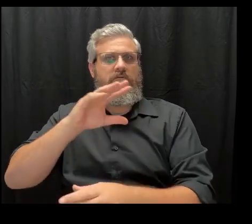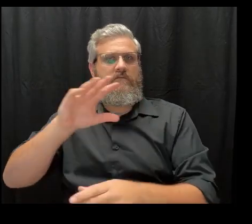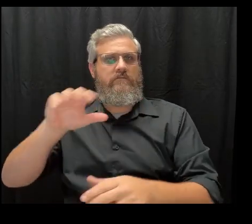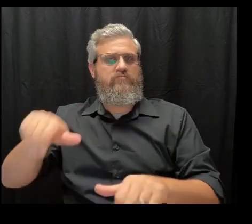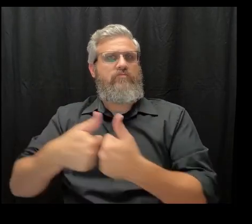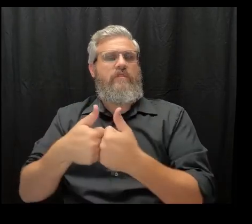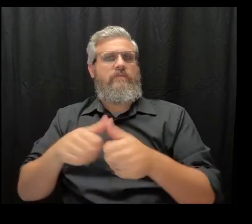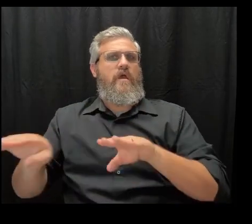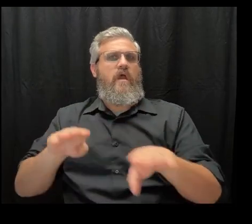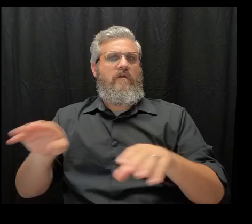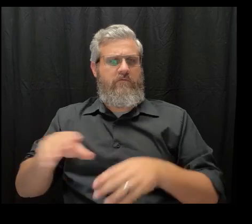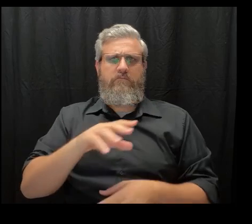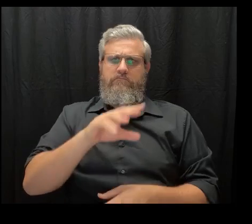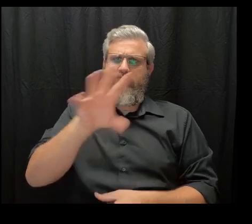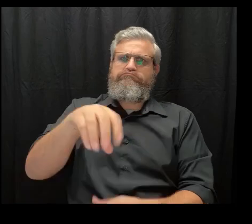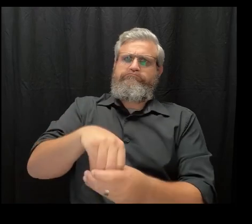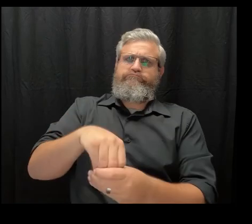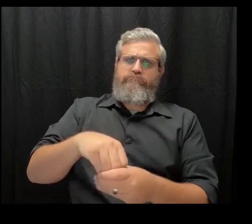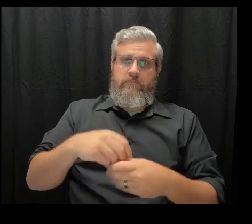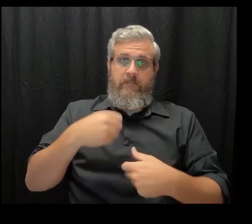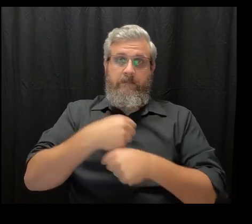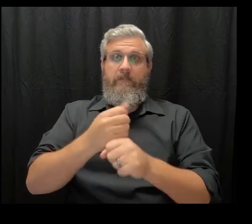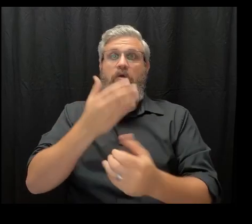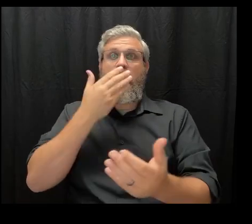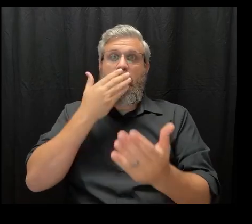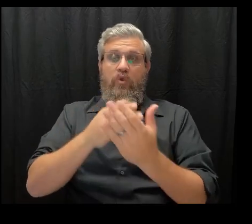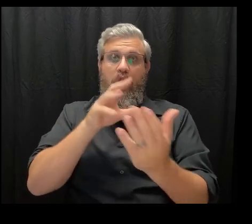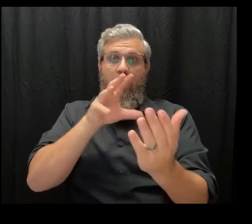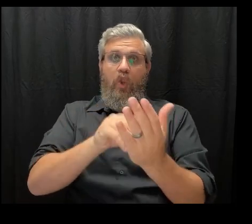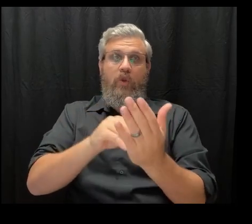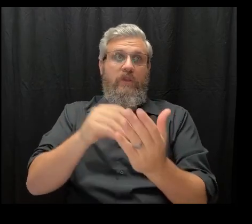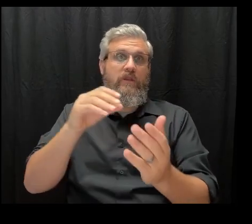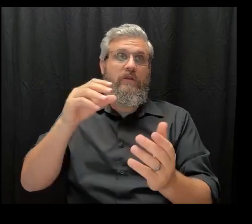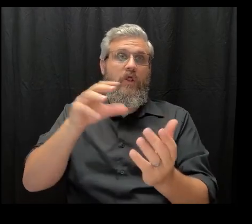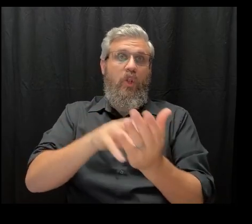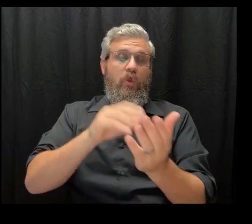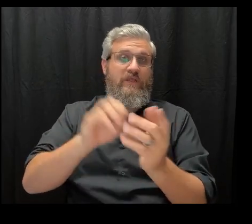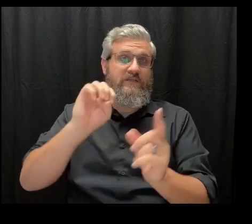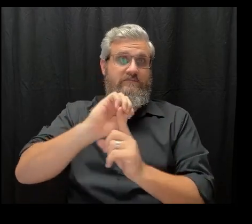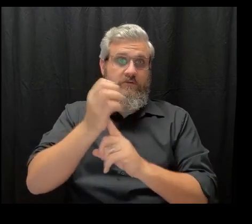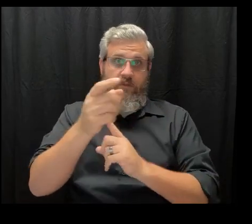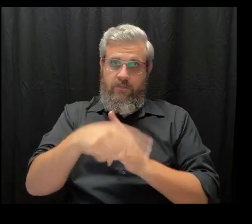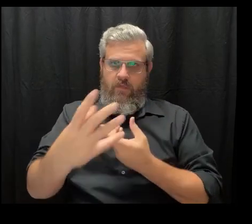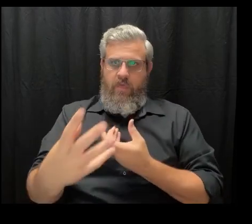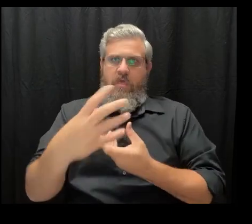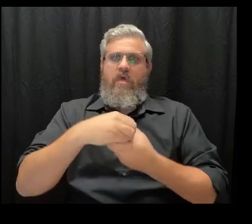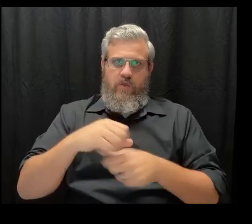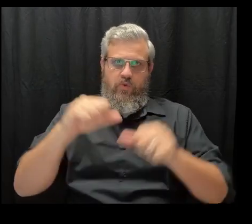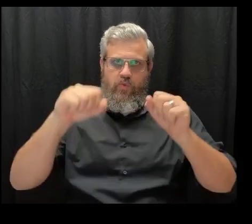creating meaningful, inclusive learning experiences, you can address potential issues before they arise.